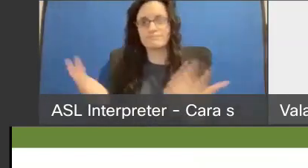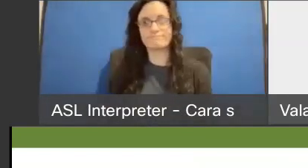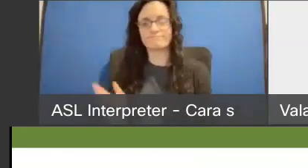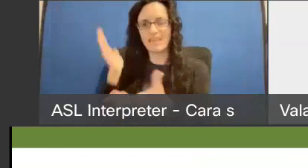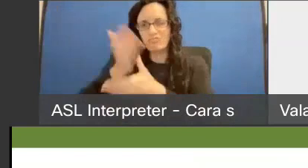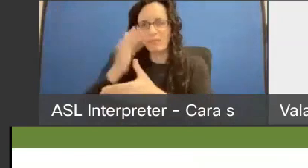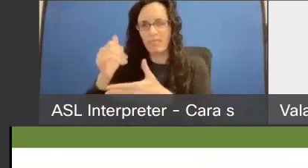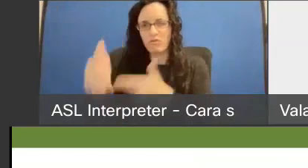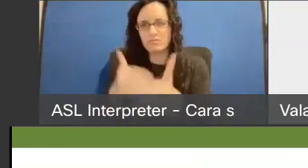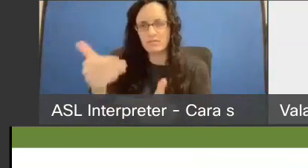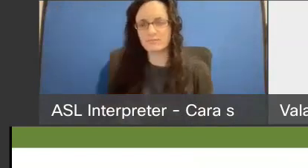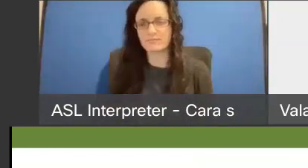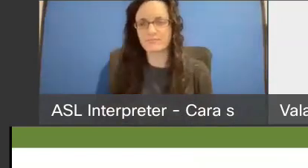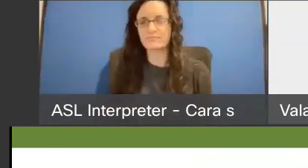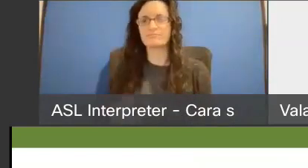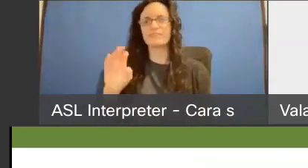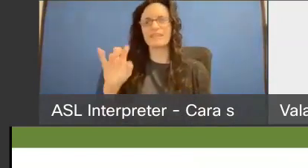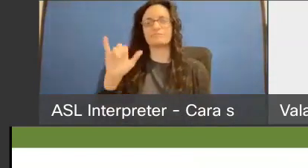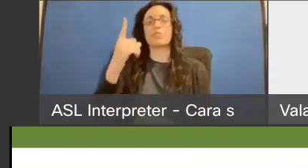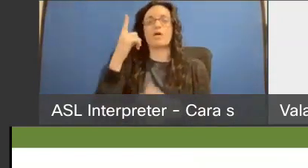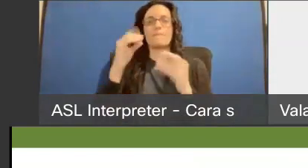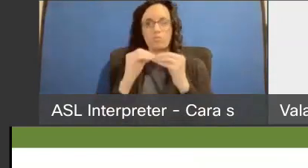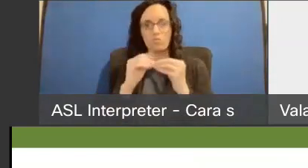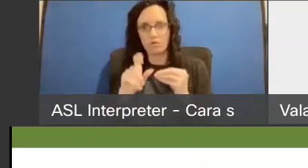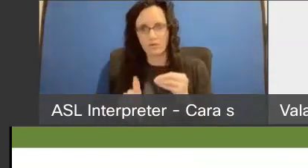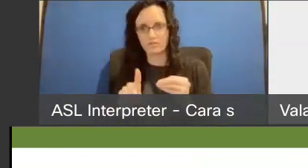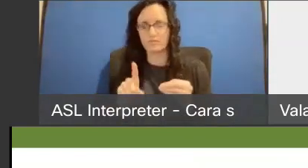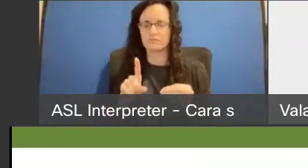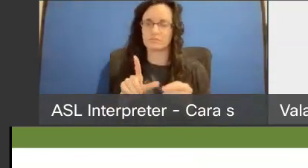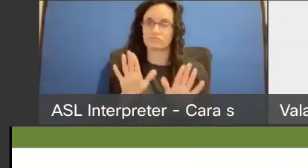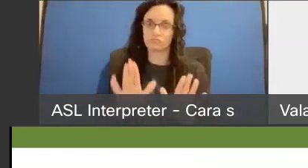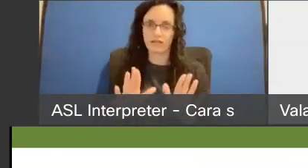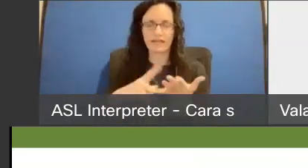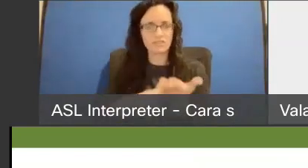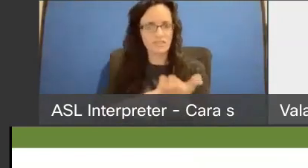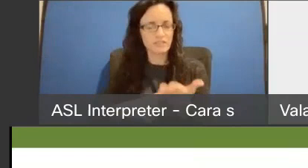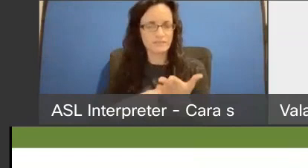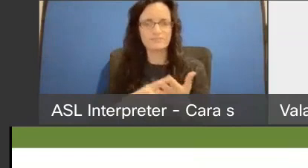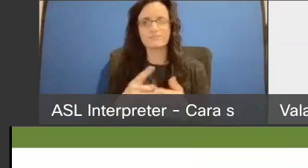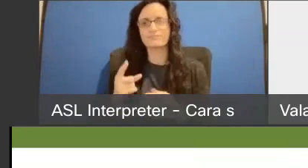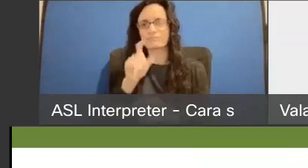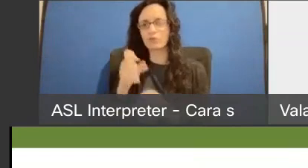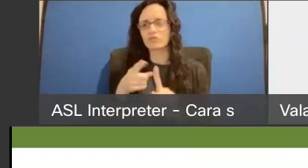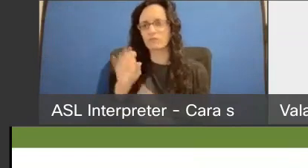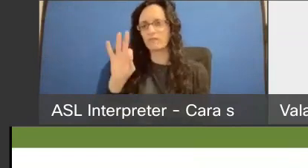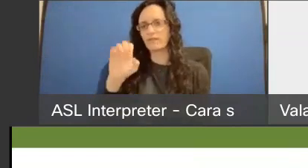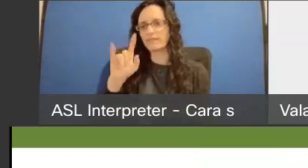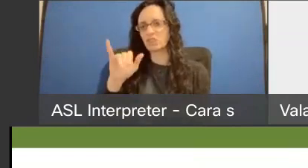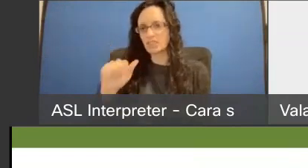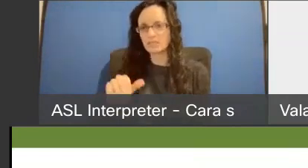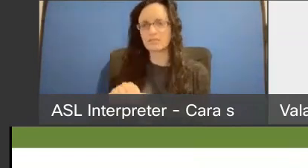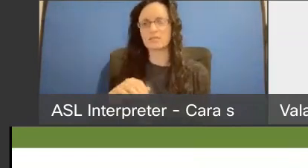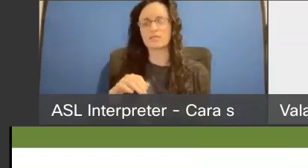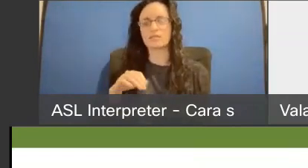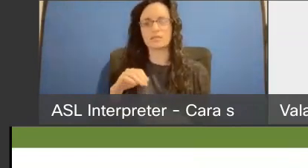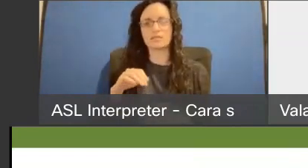Oh, one more question, Larry. This is such a great conversation from Felicia. So at what point in this